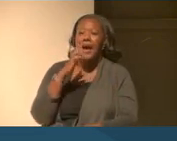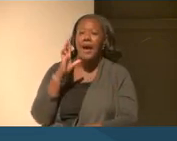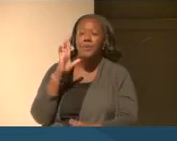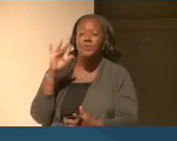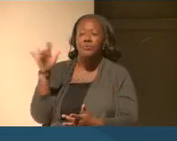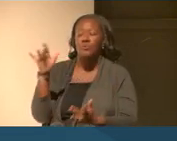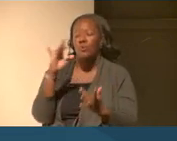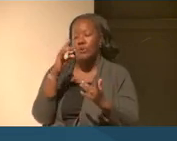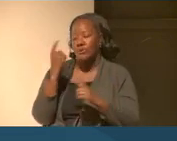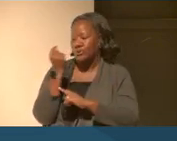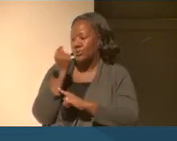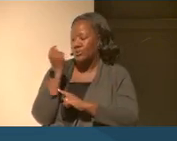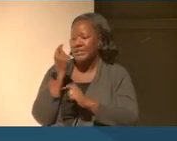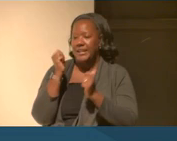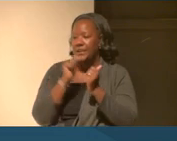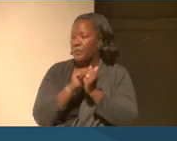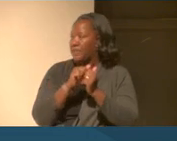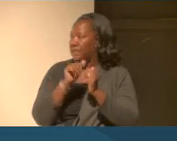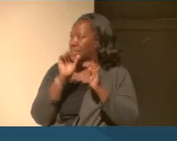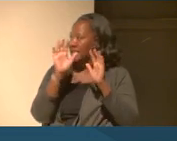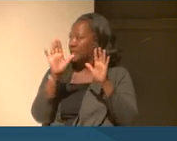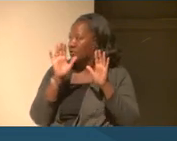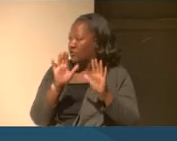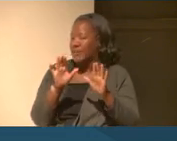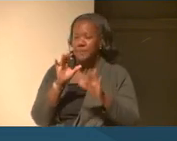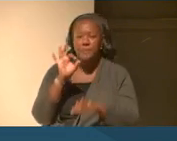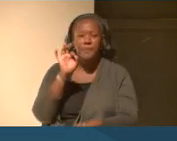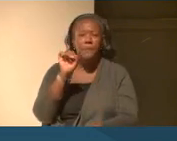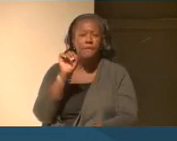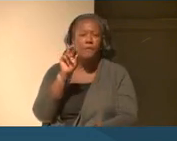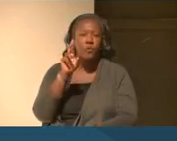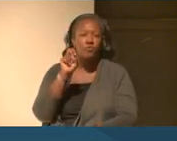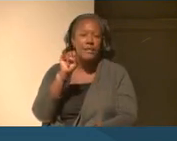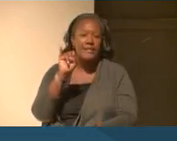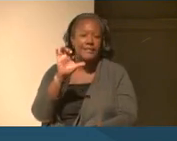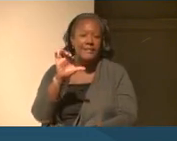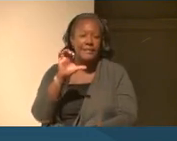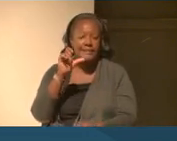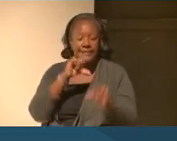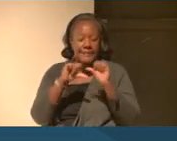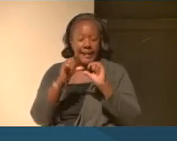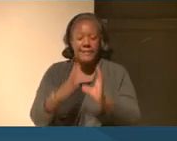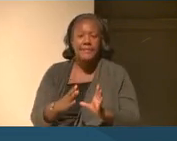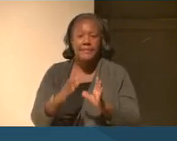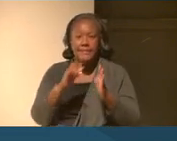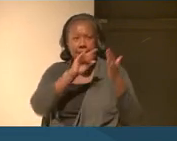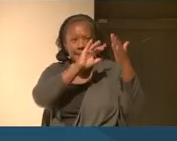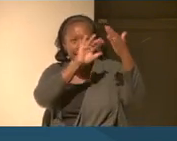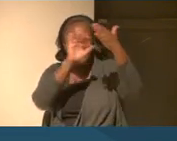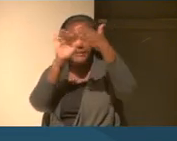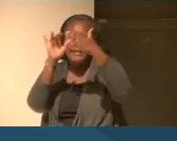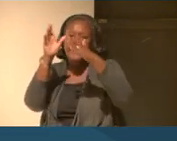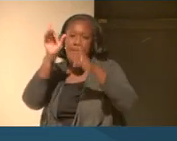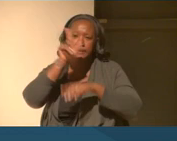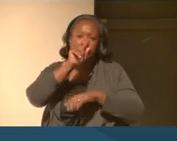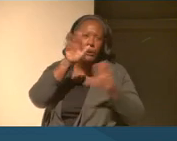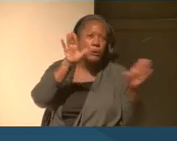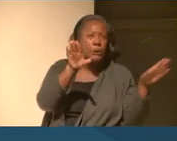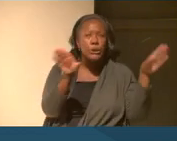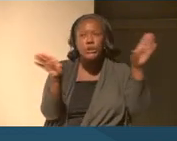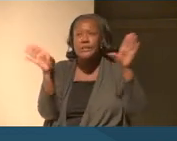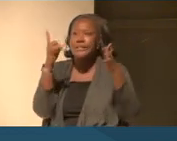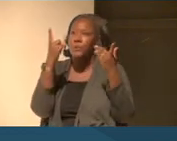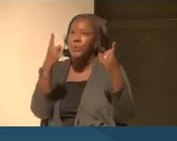really incredible vertebrate forensic scientist that studies birds and what happens